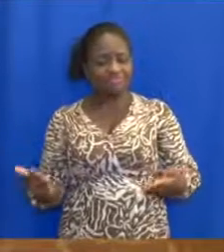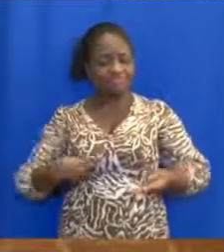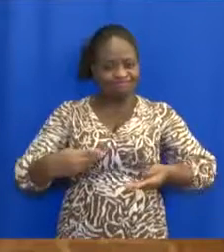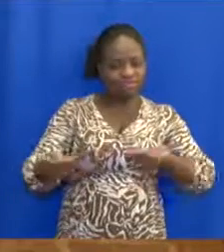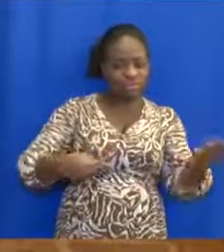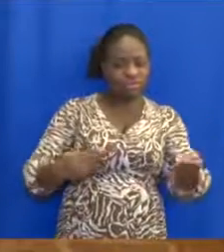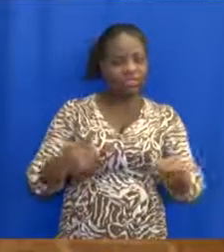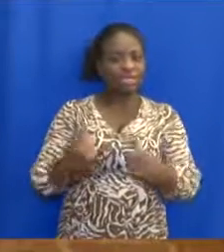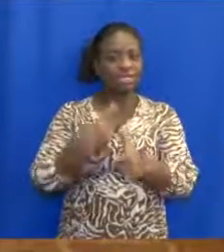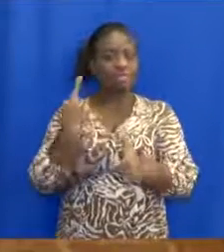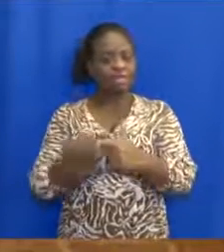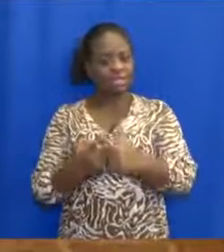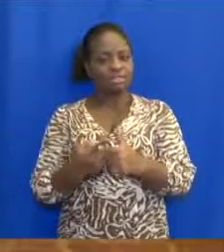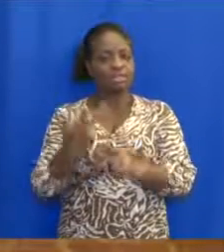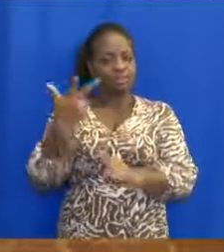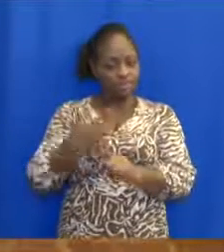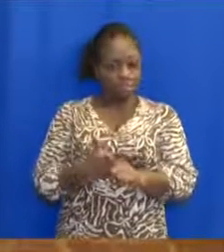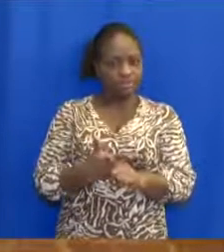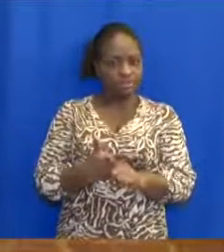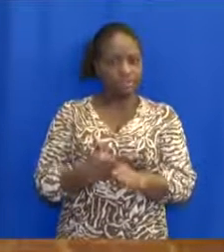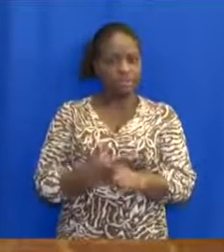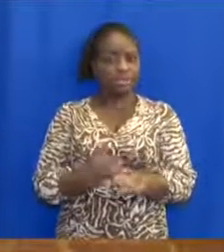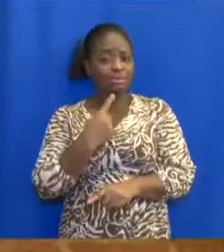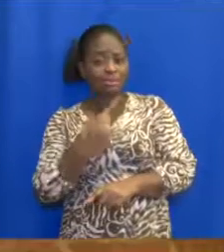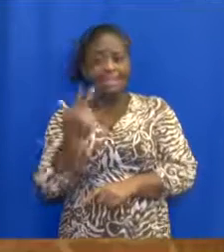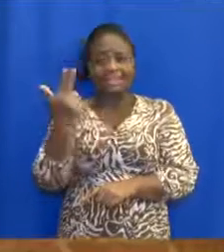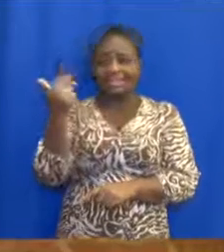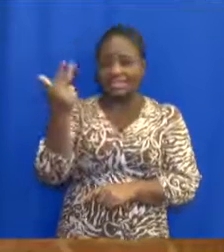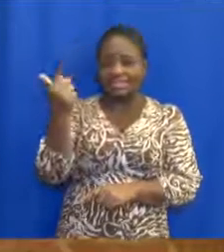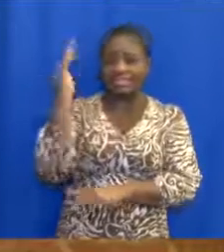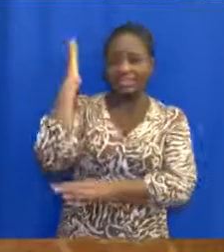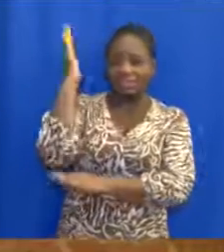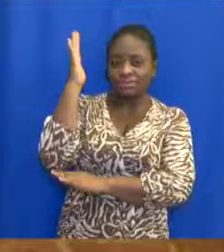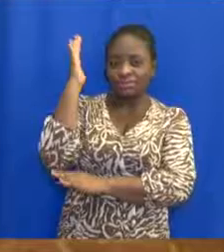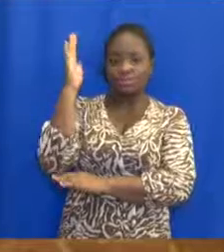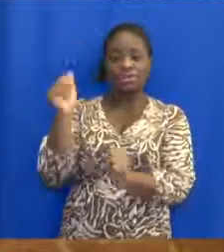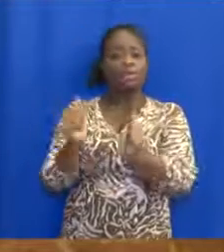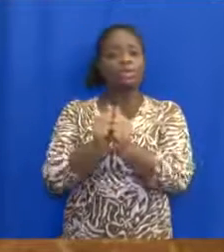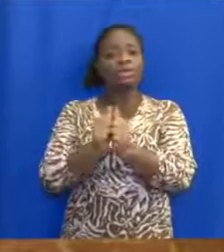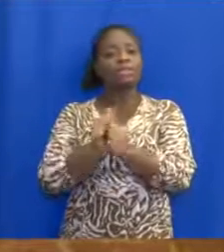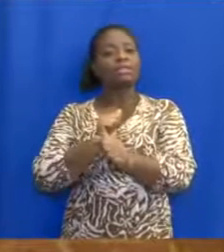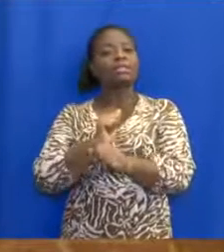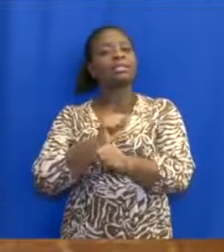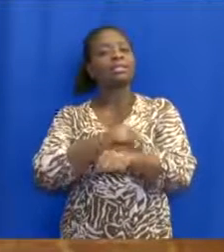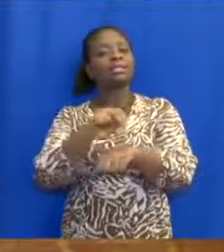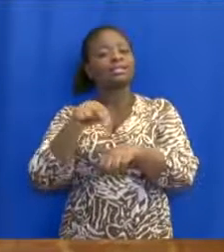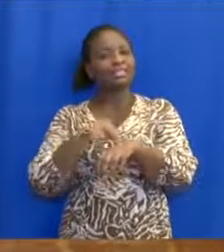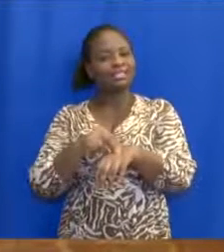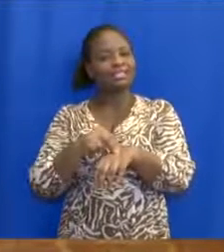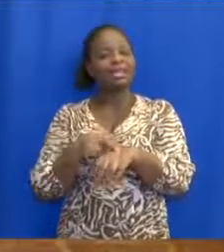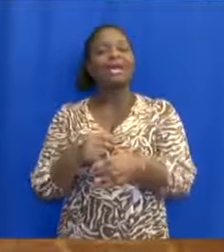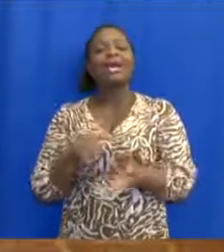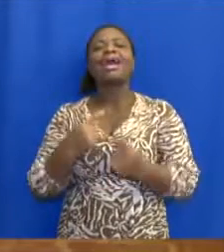extended for the next 3 months. In my 13th update to the nation, I announced the extension